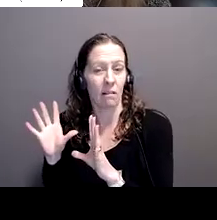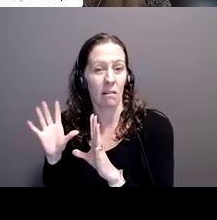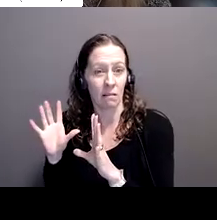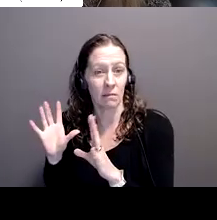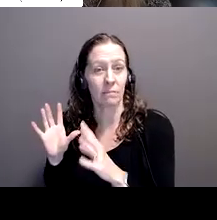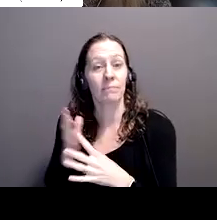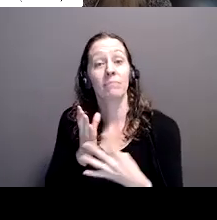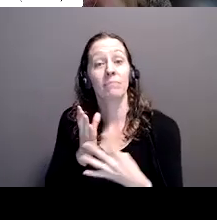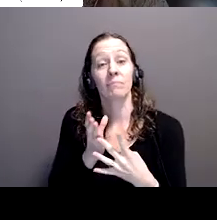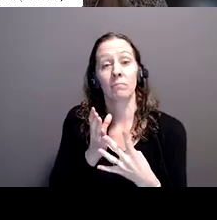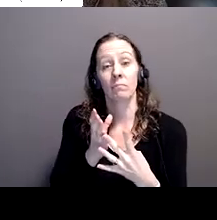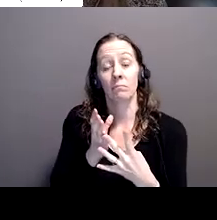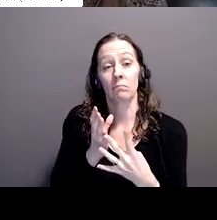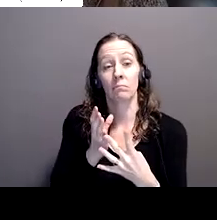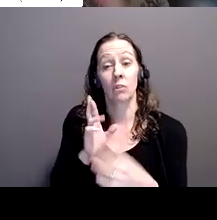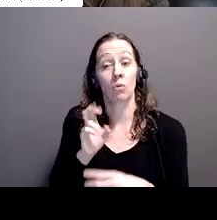we have been